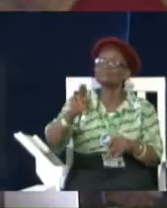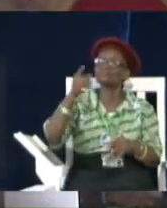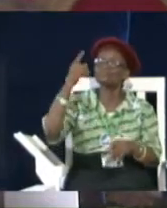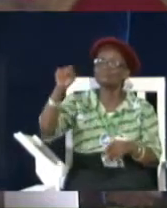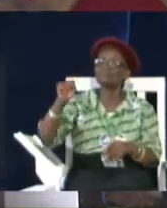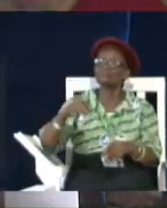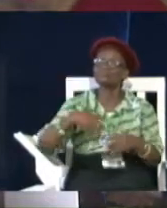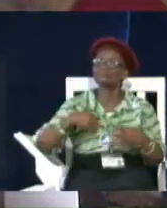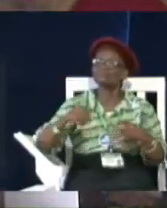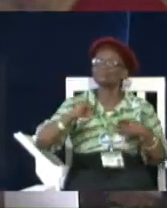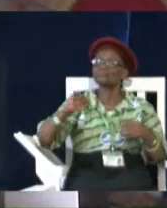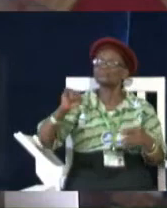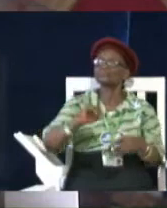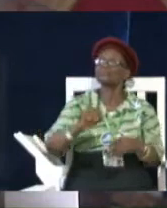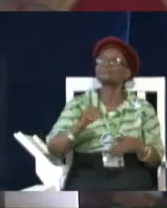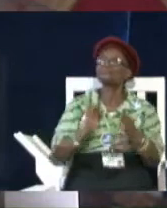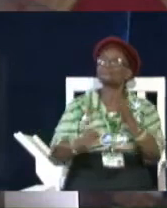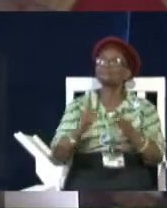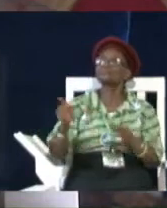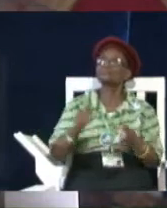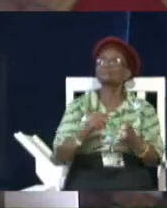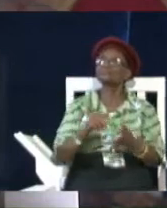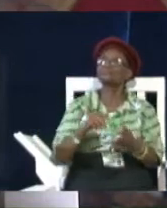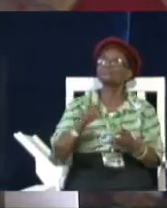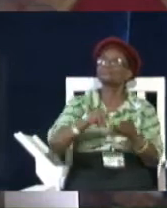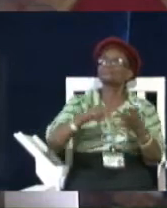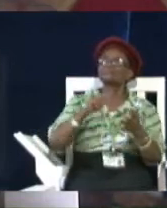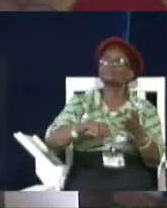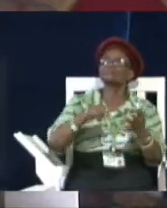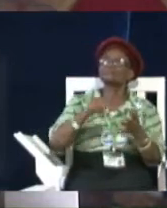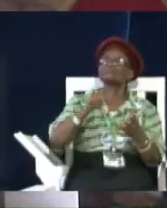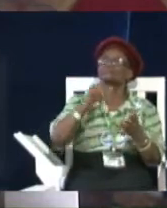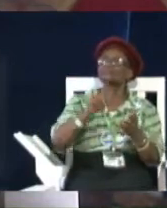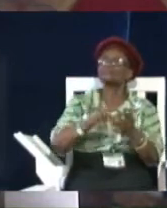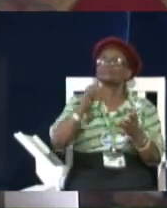If you read Luke chapter 10 from verse 30 to 37,